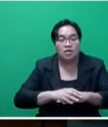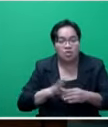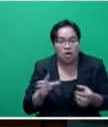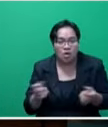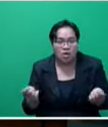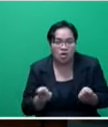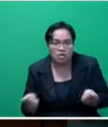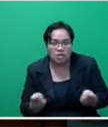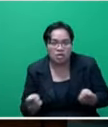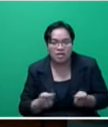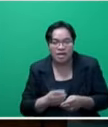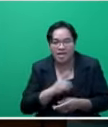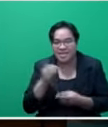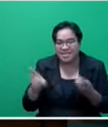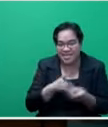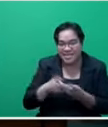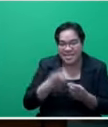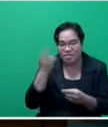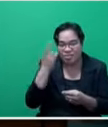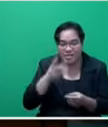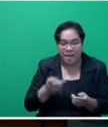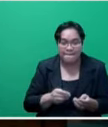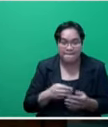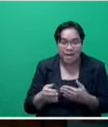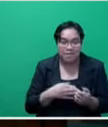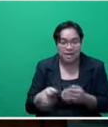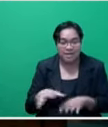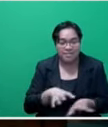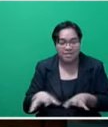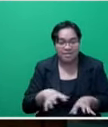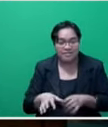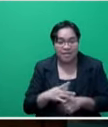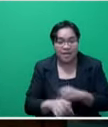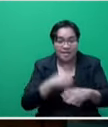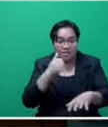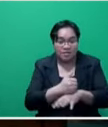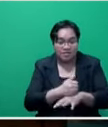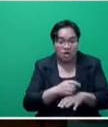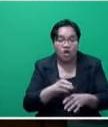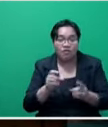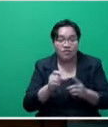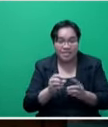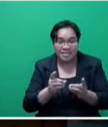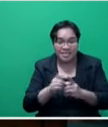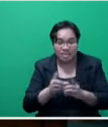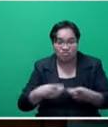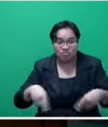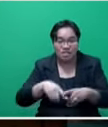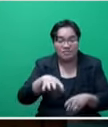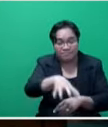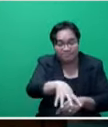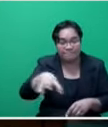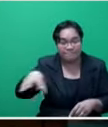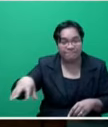is the coordination of disaster risk management activities. The establishment of the District Administration Office in